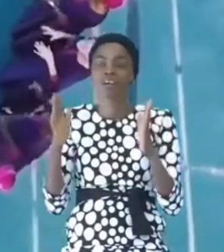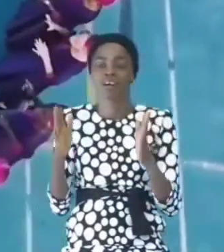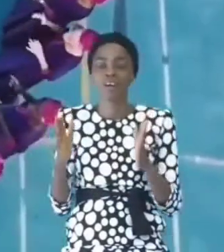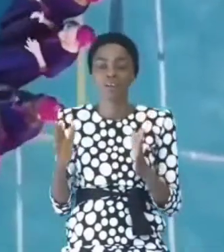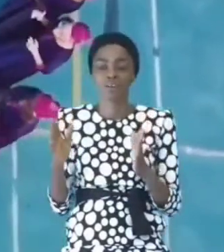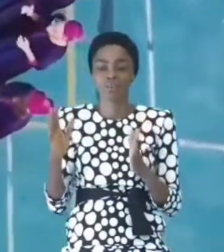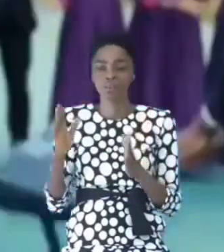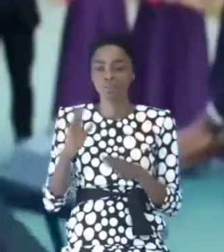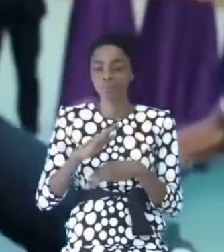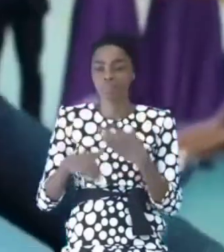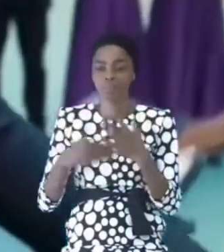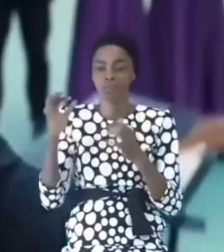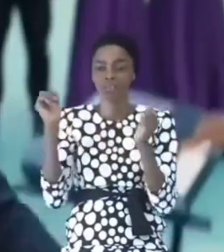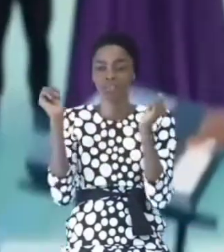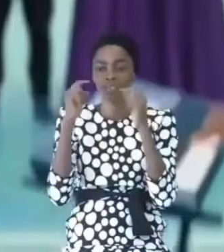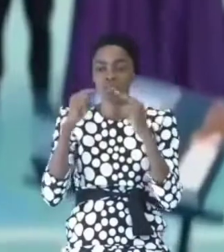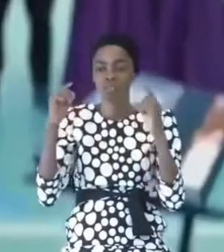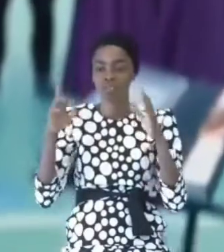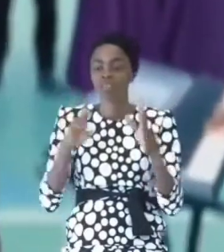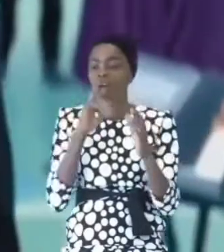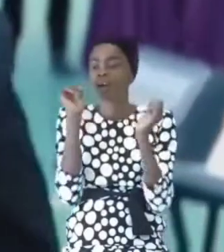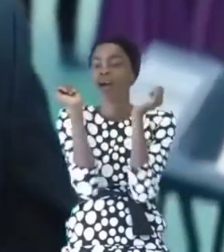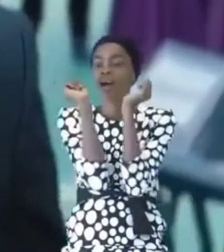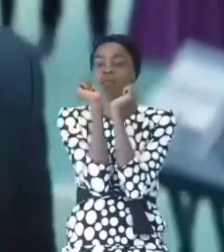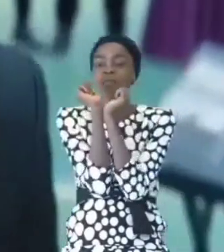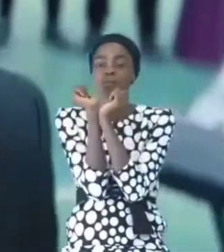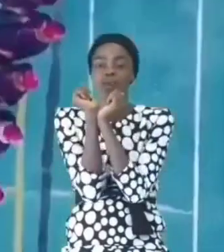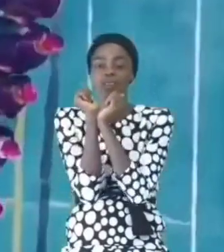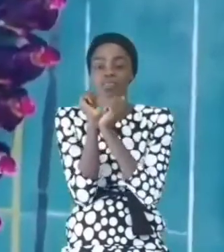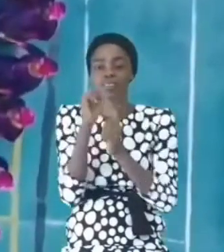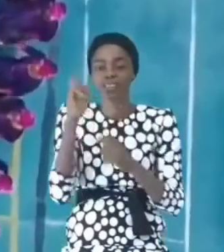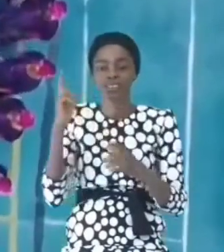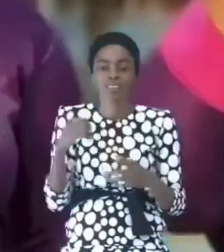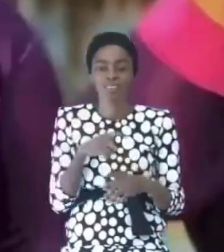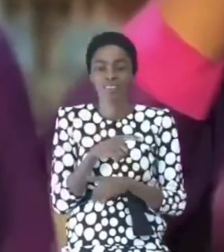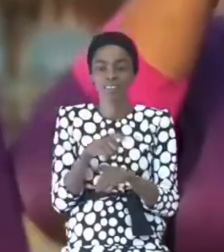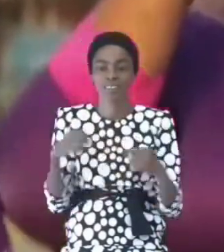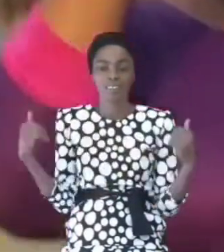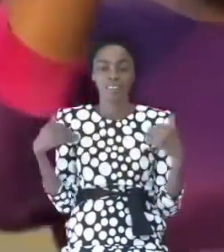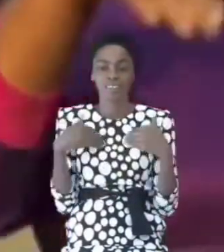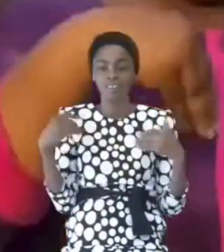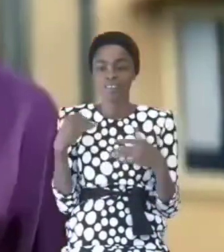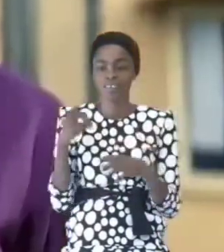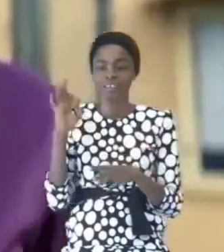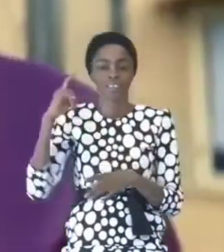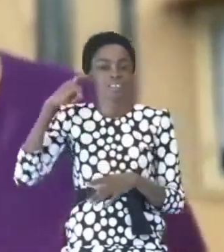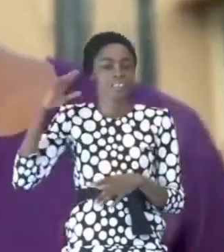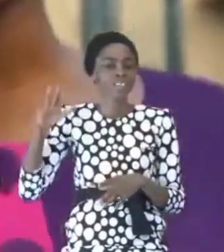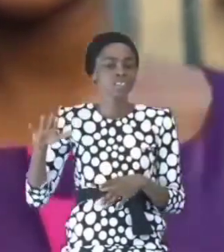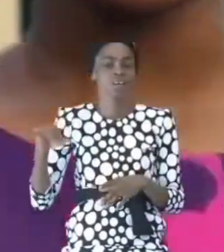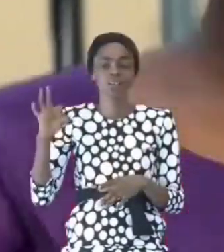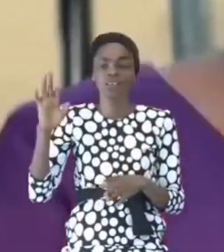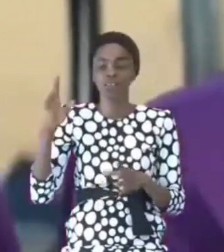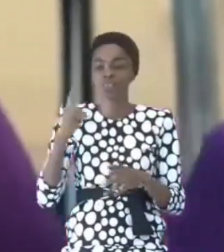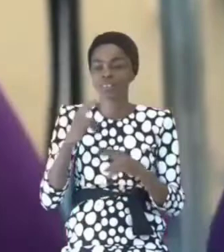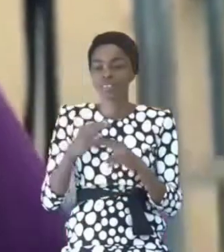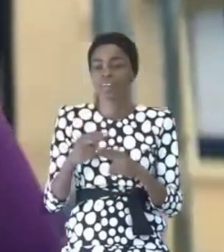foes. All your enemies are bound, they tremble at the sound of your name.